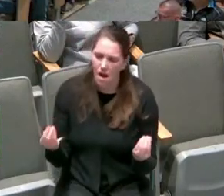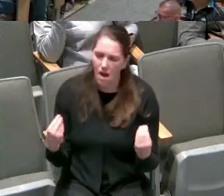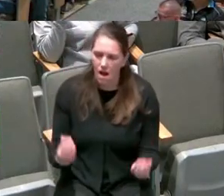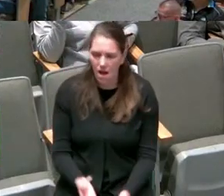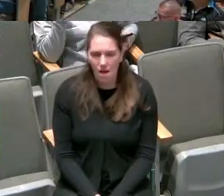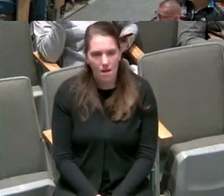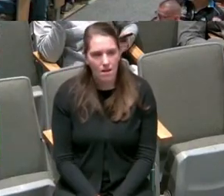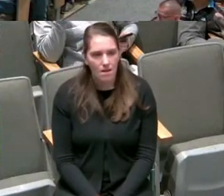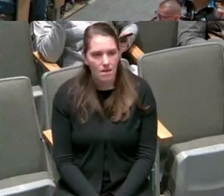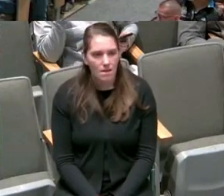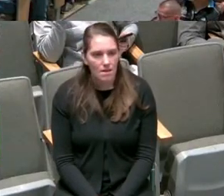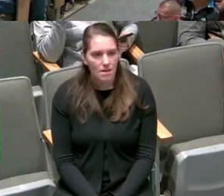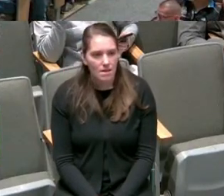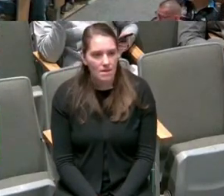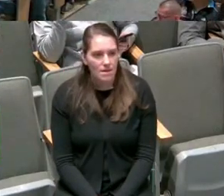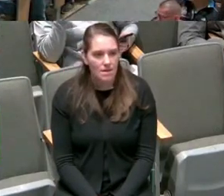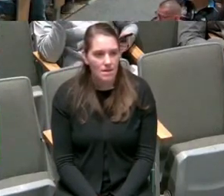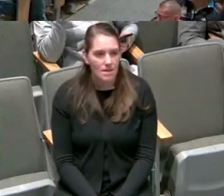uh